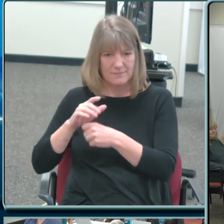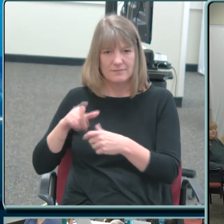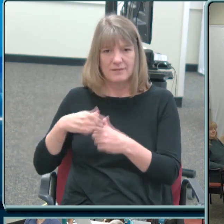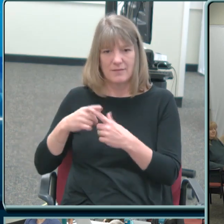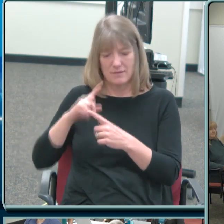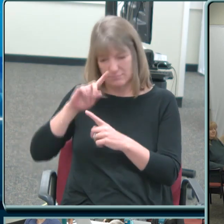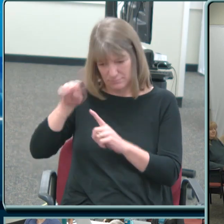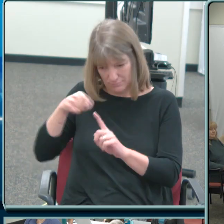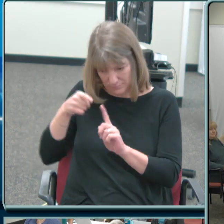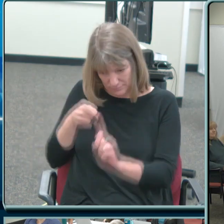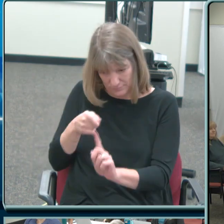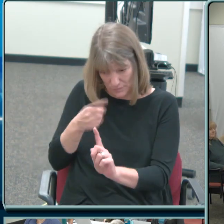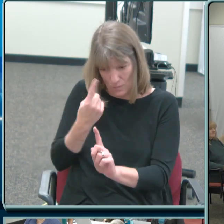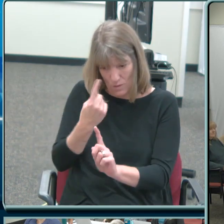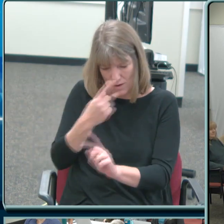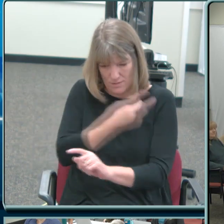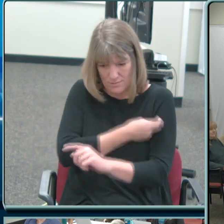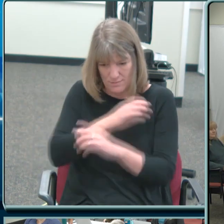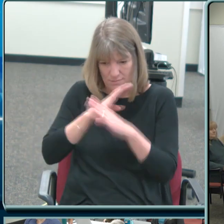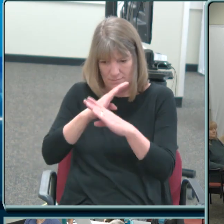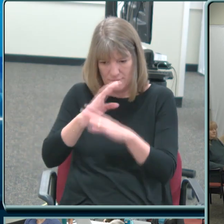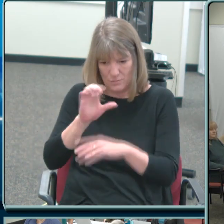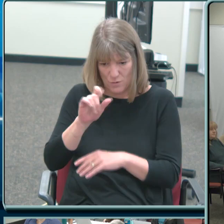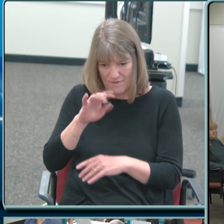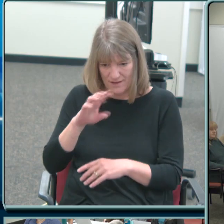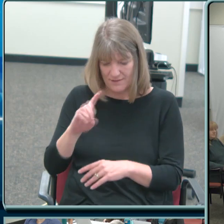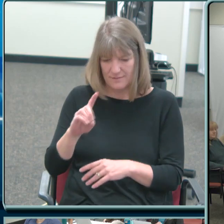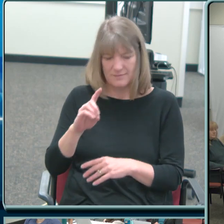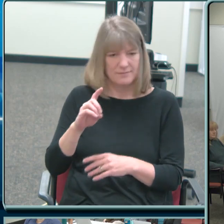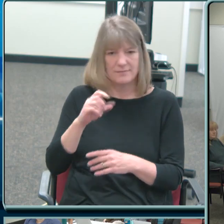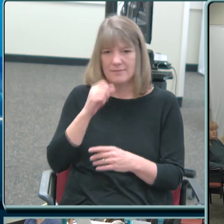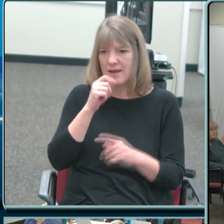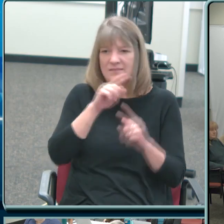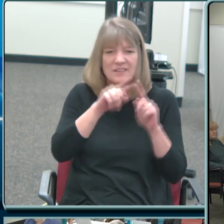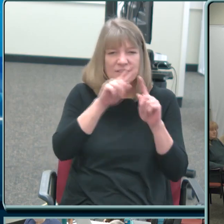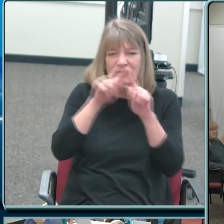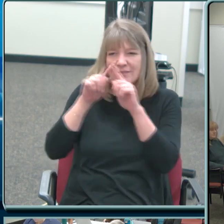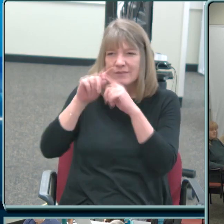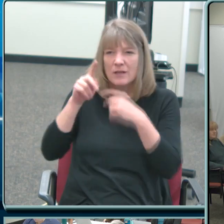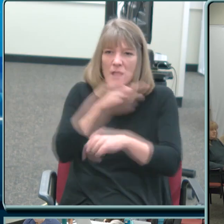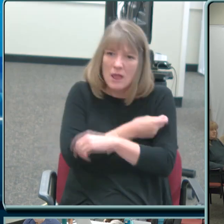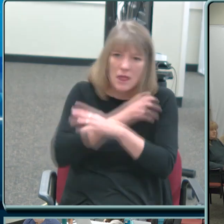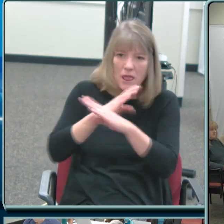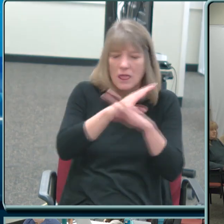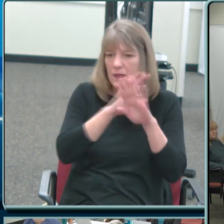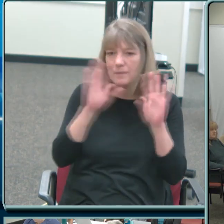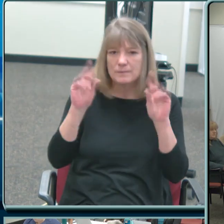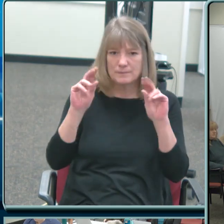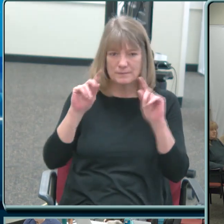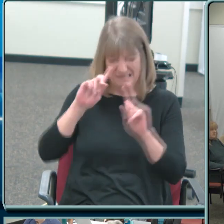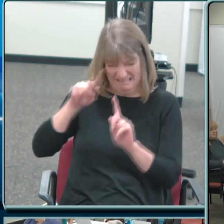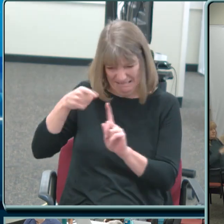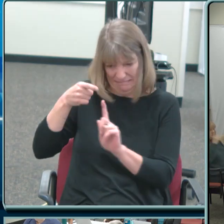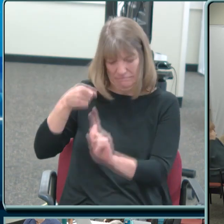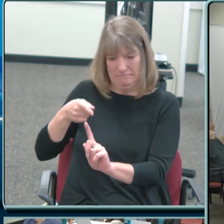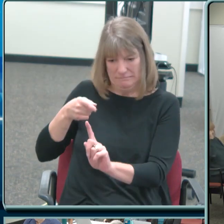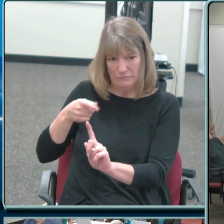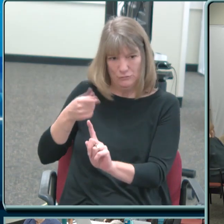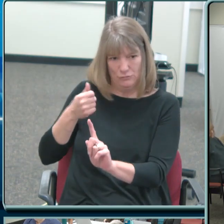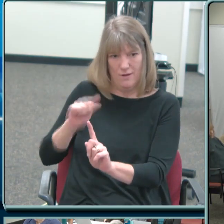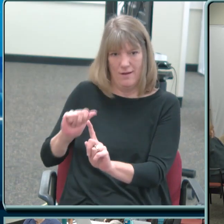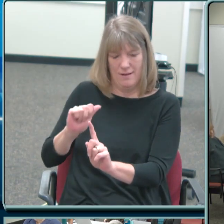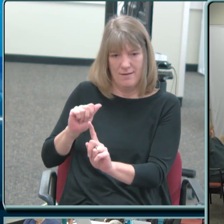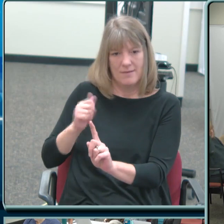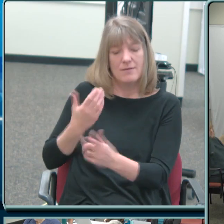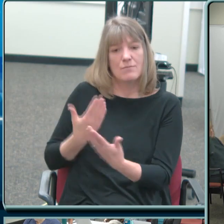to one type of COVID vaccine. That's it. Not a whole bunch of different flavors, one type. They're going to try to,